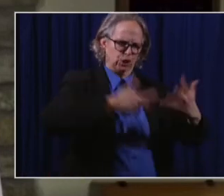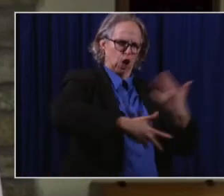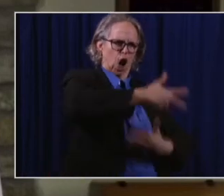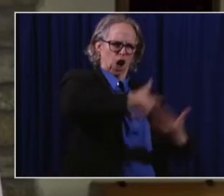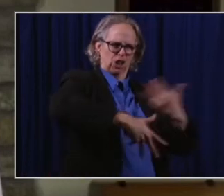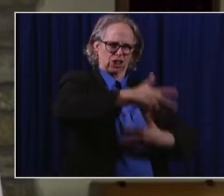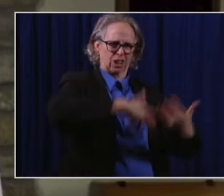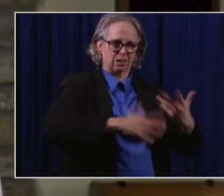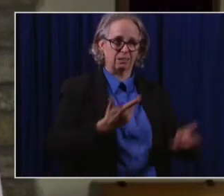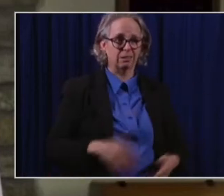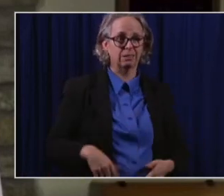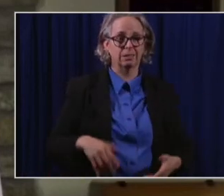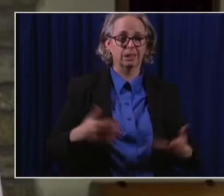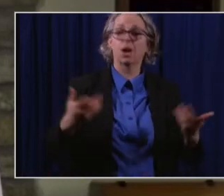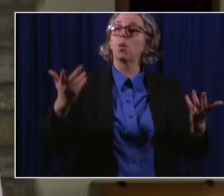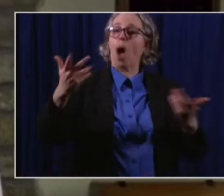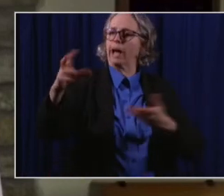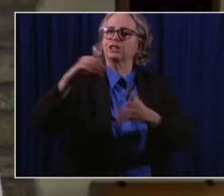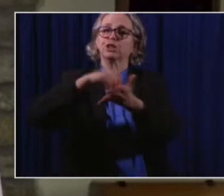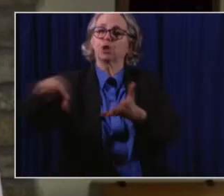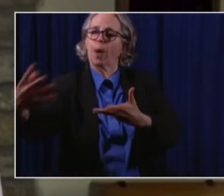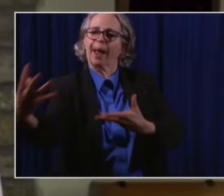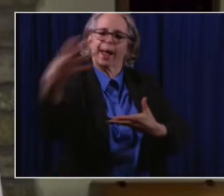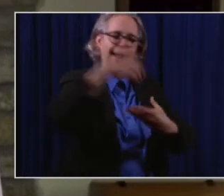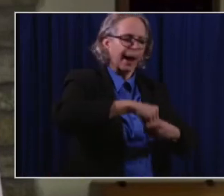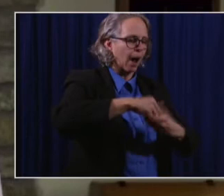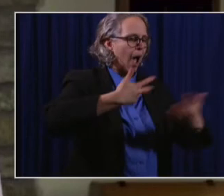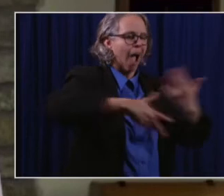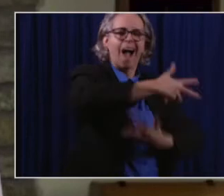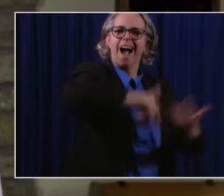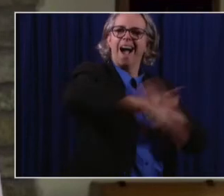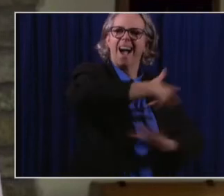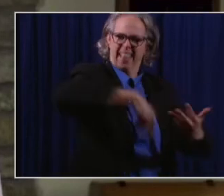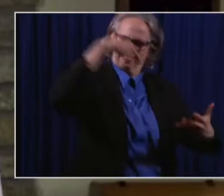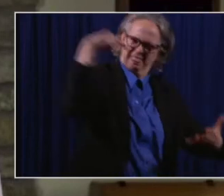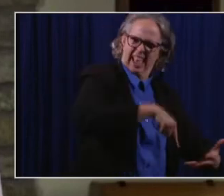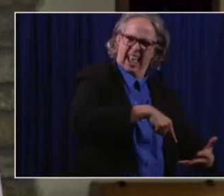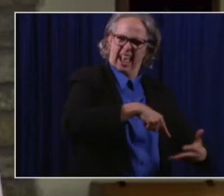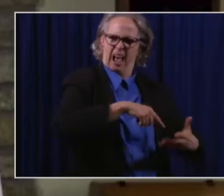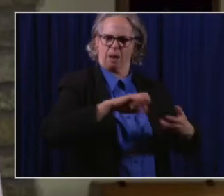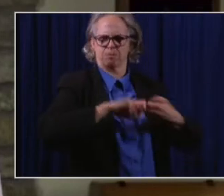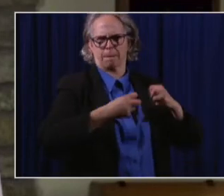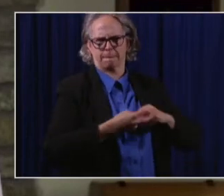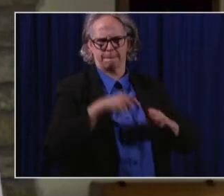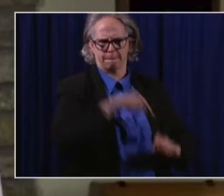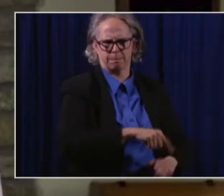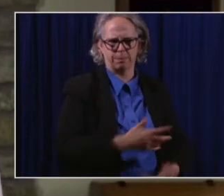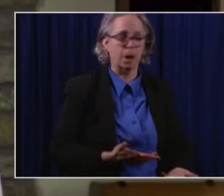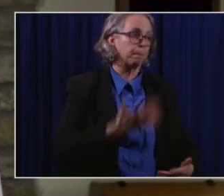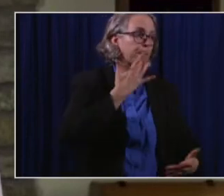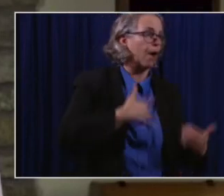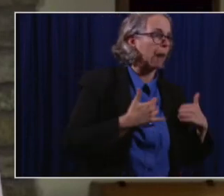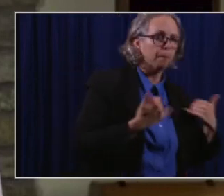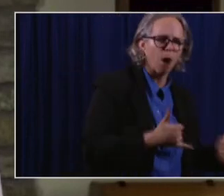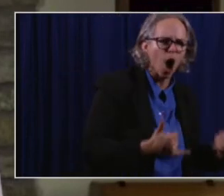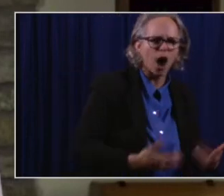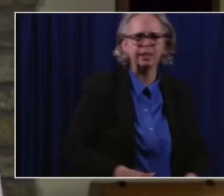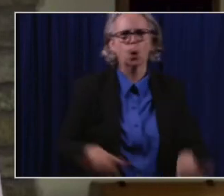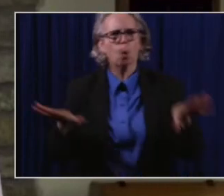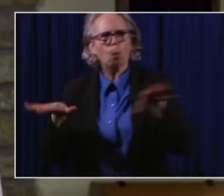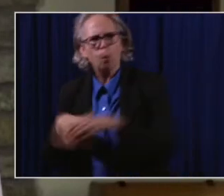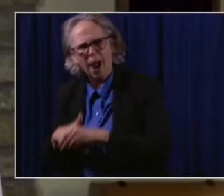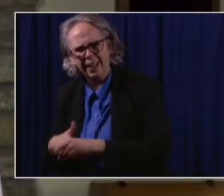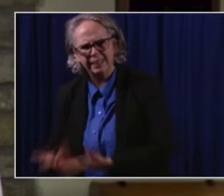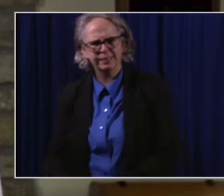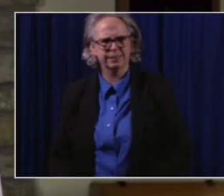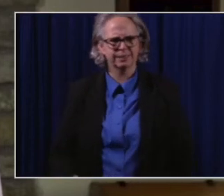among parents or others. Examples include bonfires, birthday parties, weddings, funerals. We know